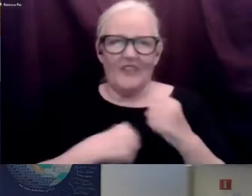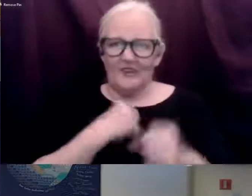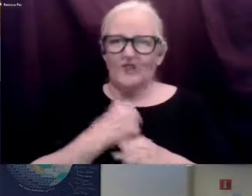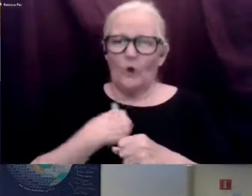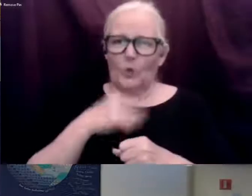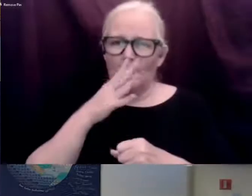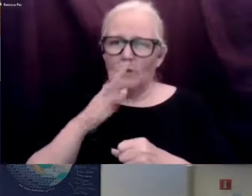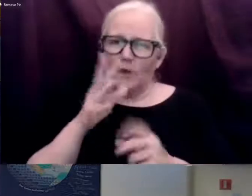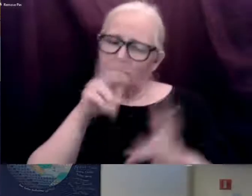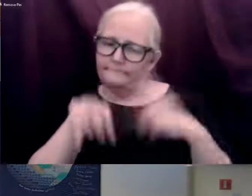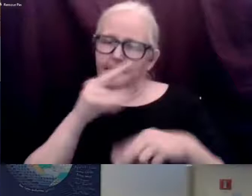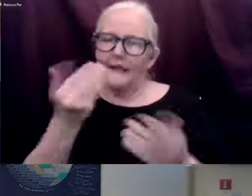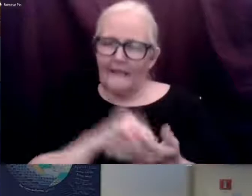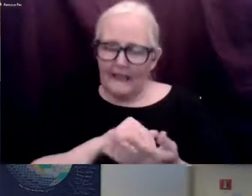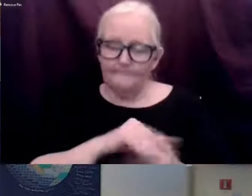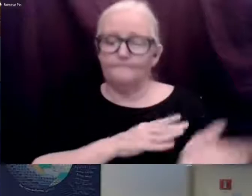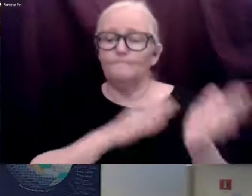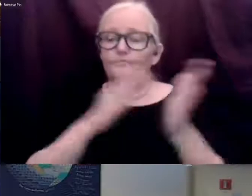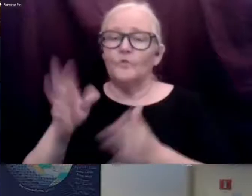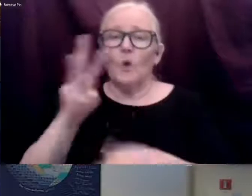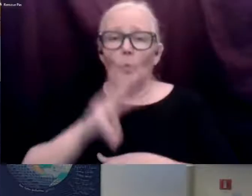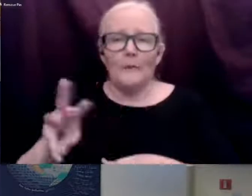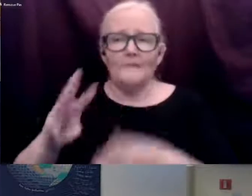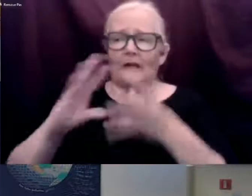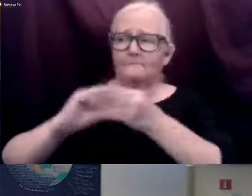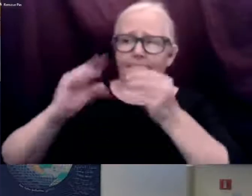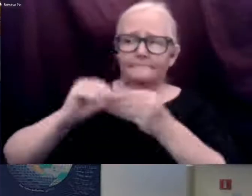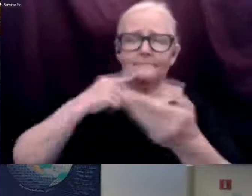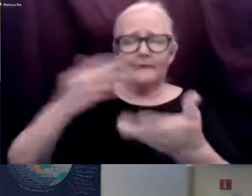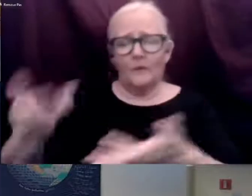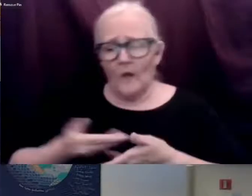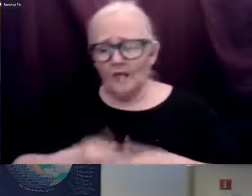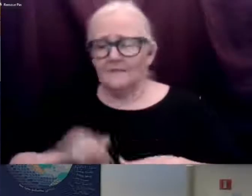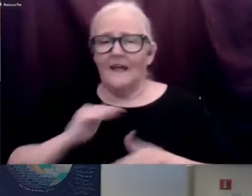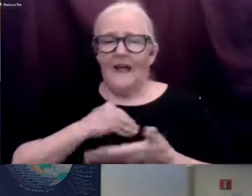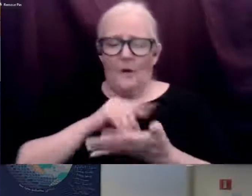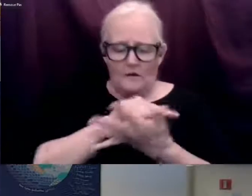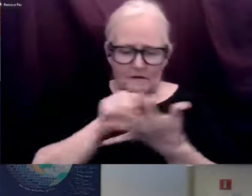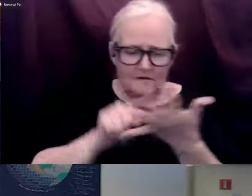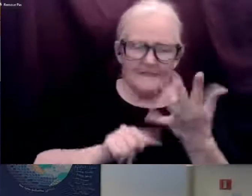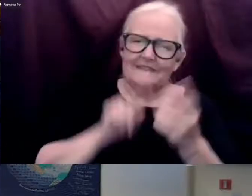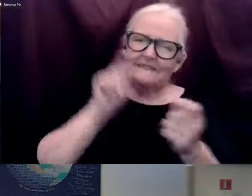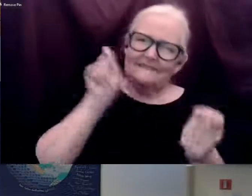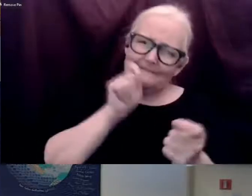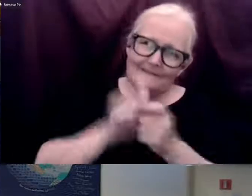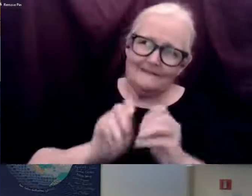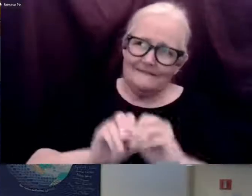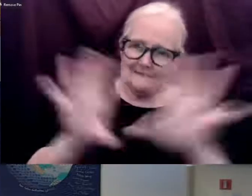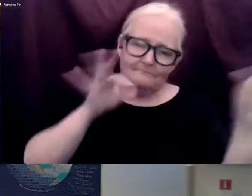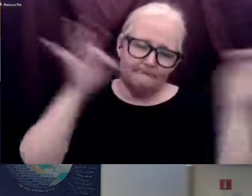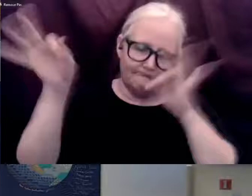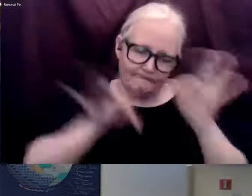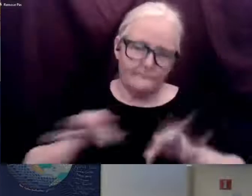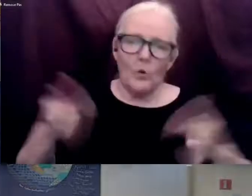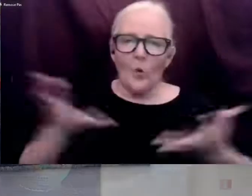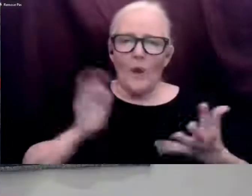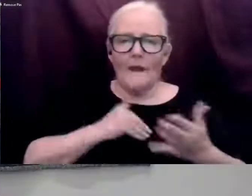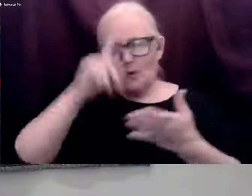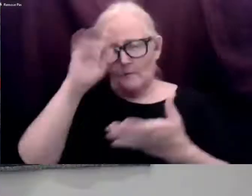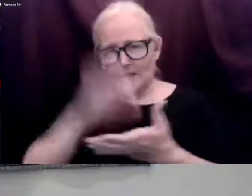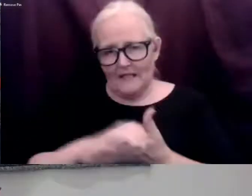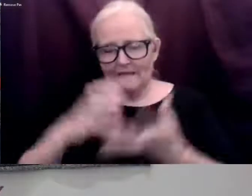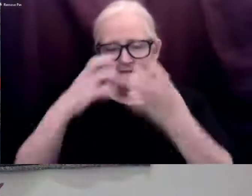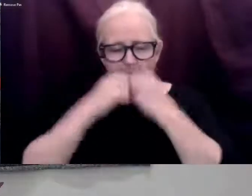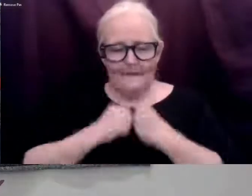in our written materials, explicit messages about our beliefs and values are important. But